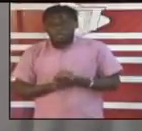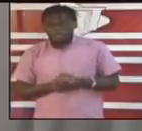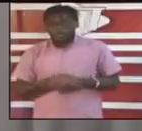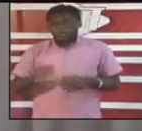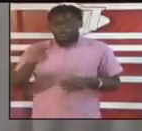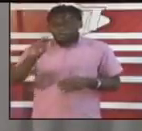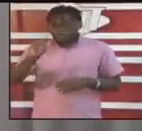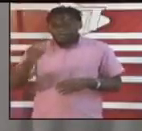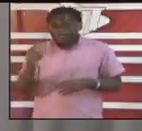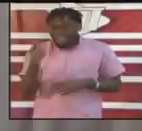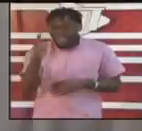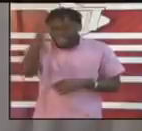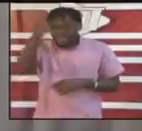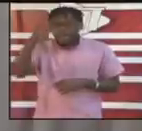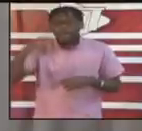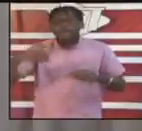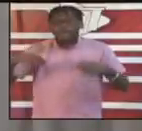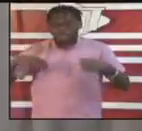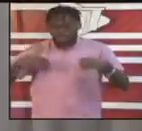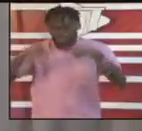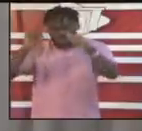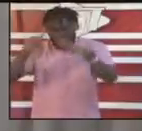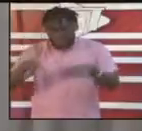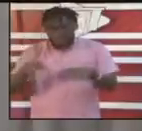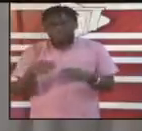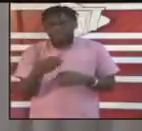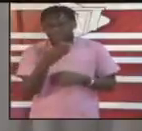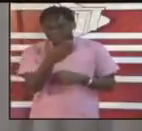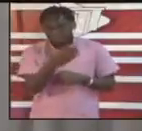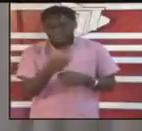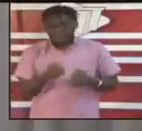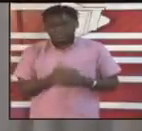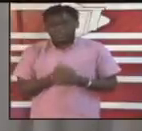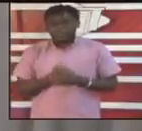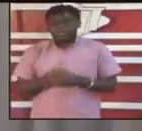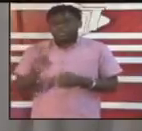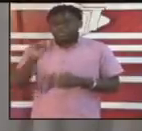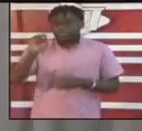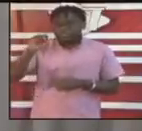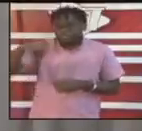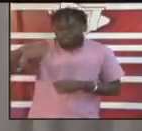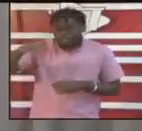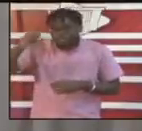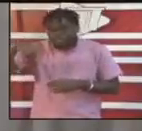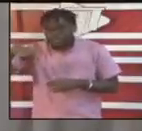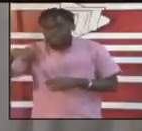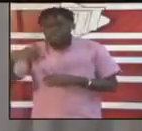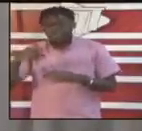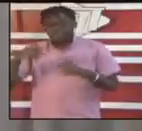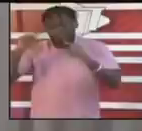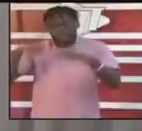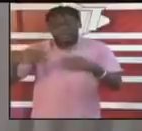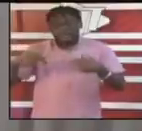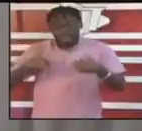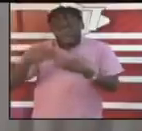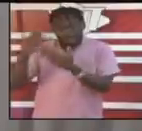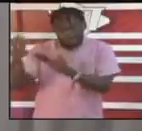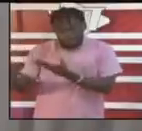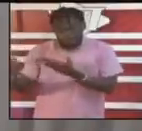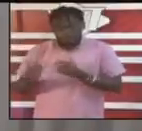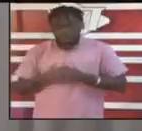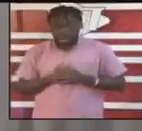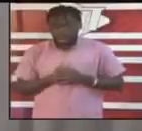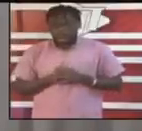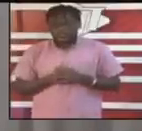In St. Patrick County, the facility will be Siparia Health Center. In St. Andrew, St. David, we're looking at Sandy Grande